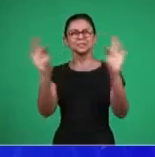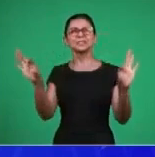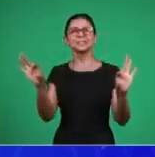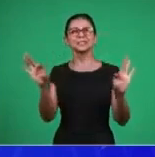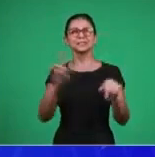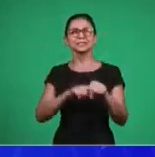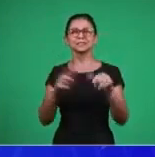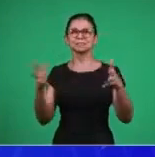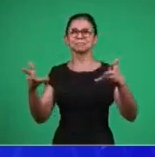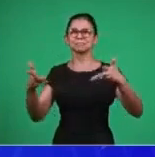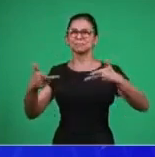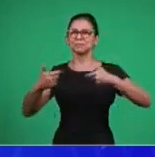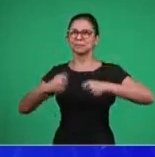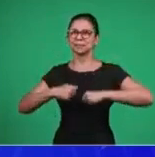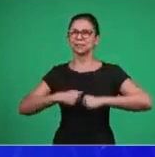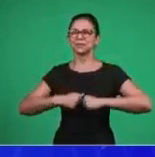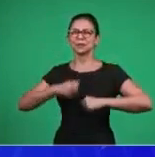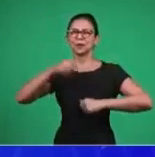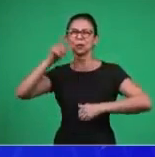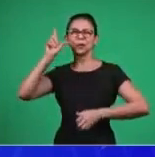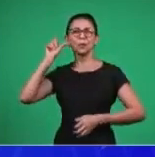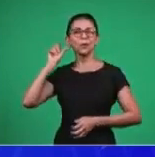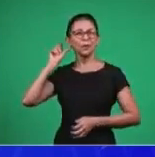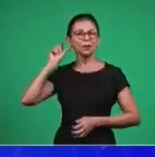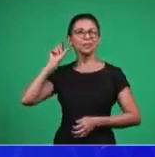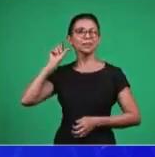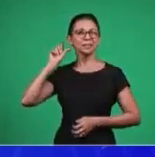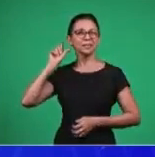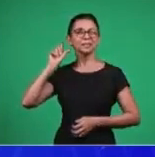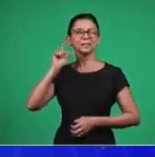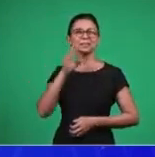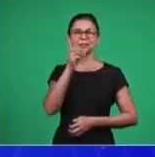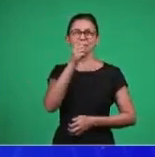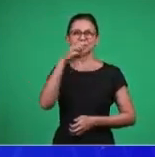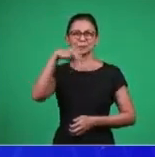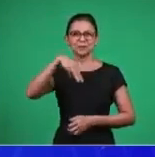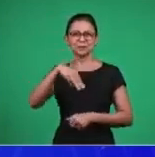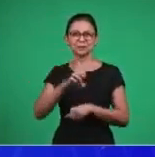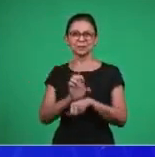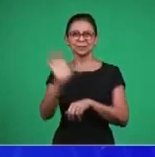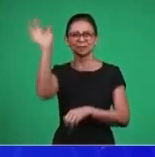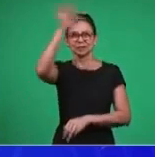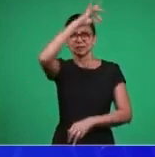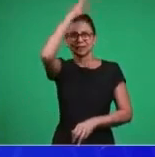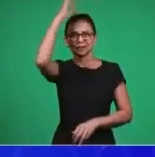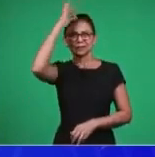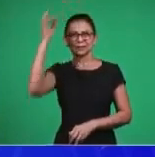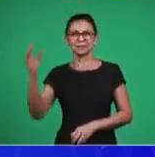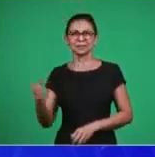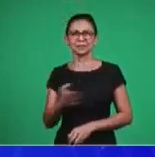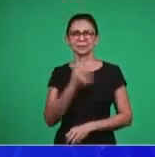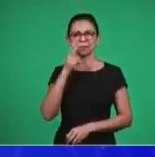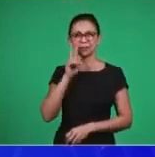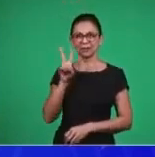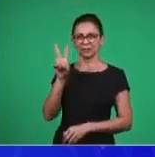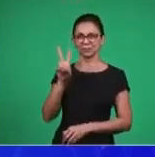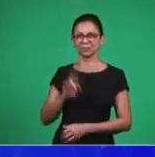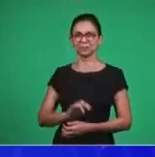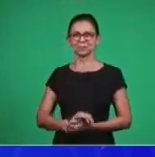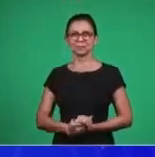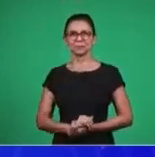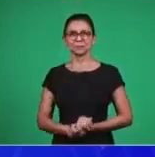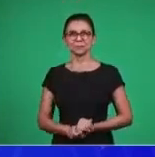were able to testify of this wonderful moment that we had yesterday in Domingos Martins.